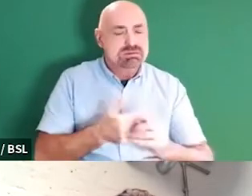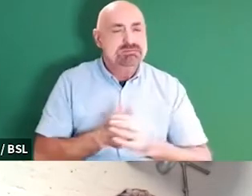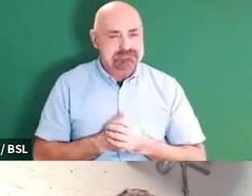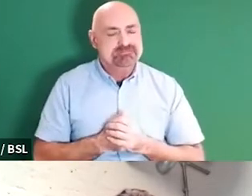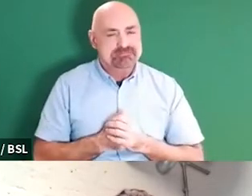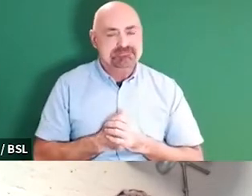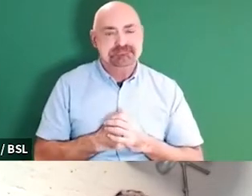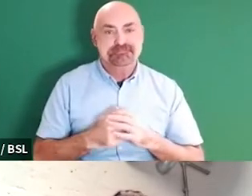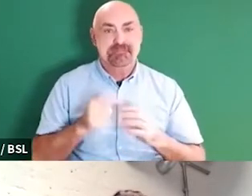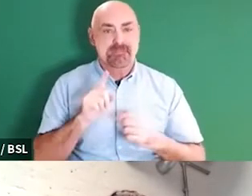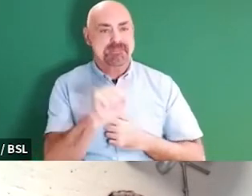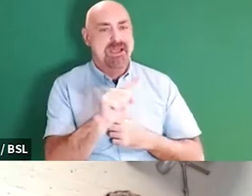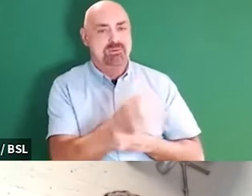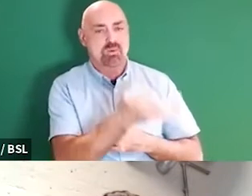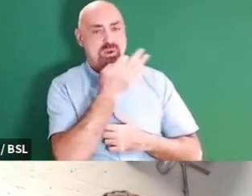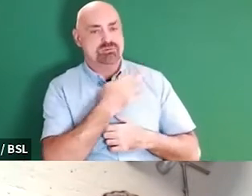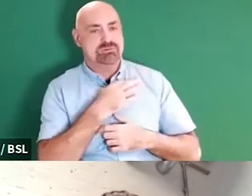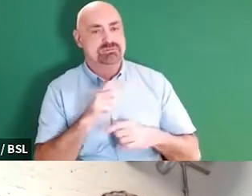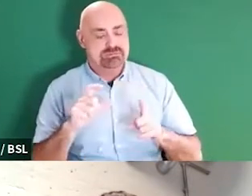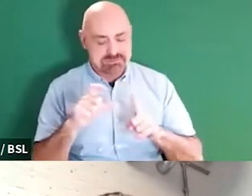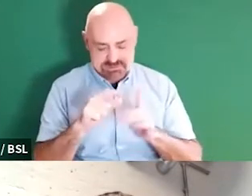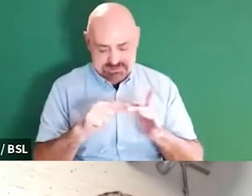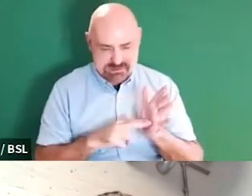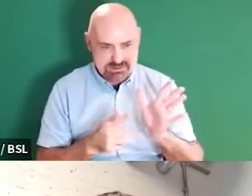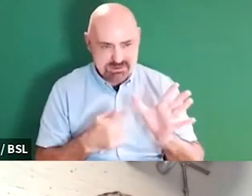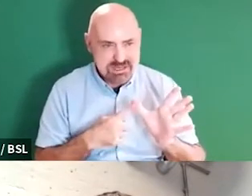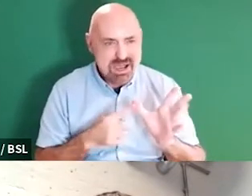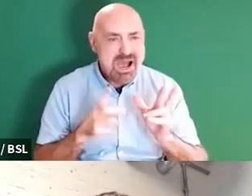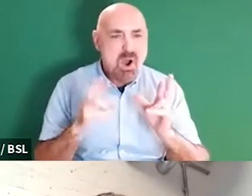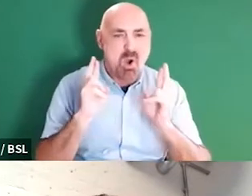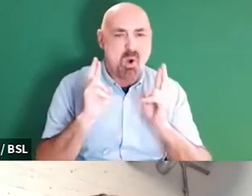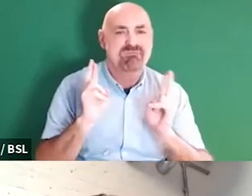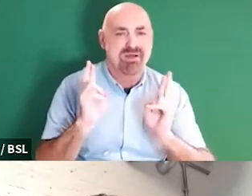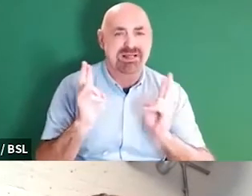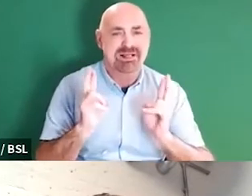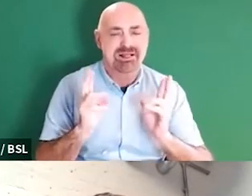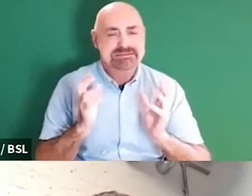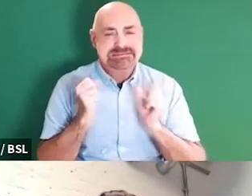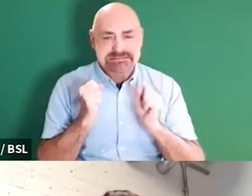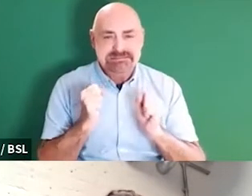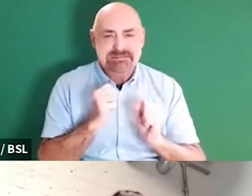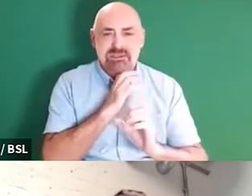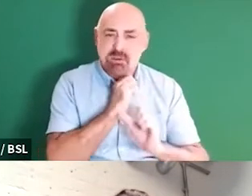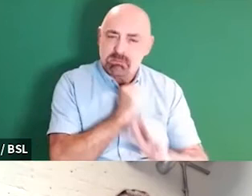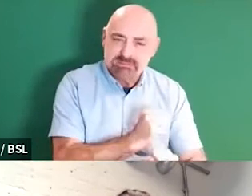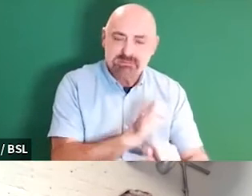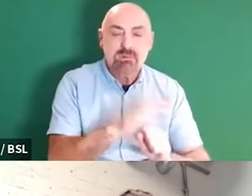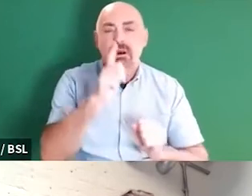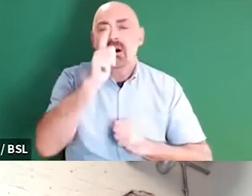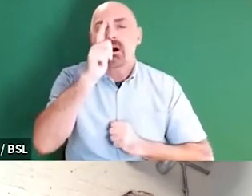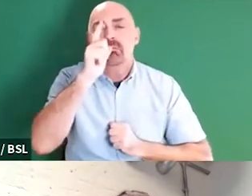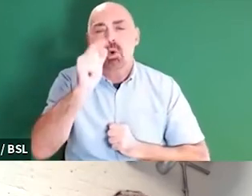In answer to the question, Dina, I'm really hopeful and committed to the